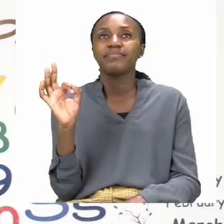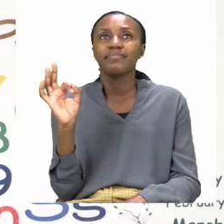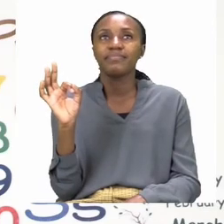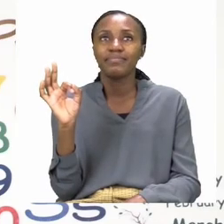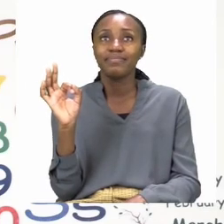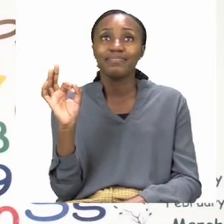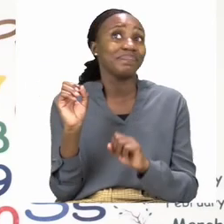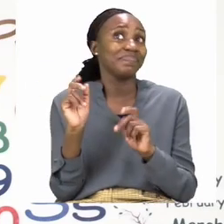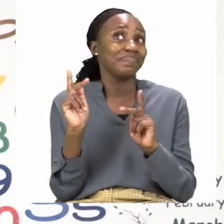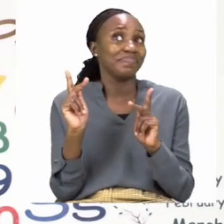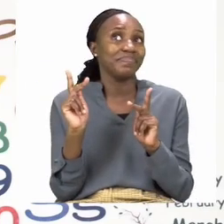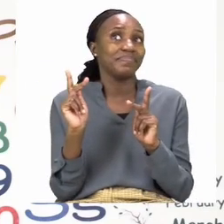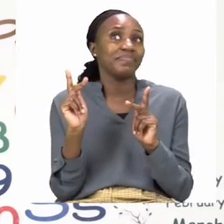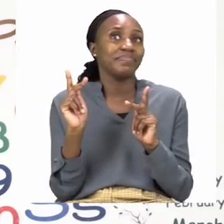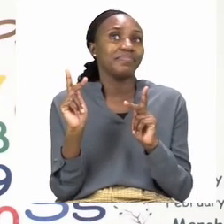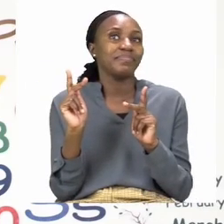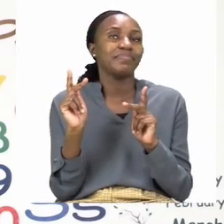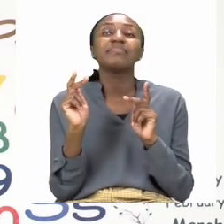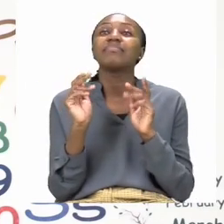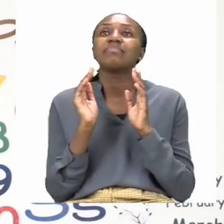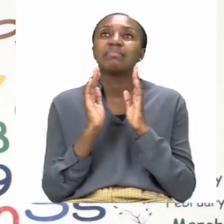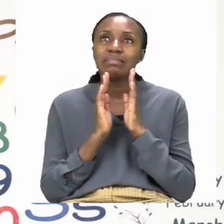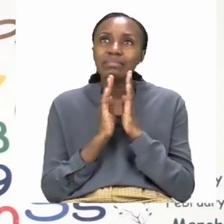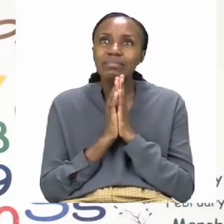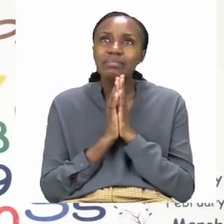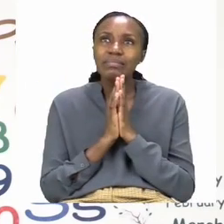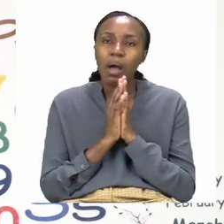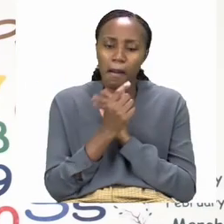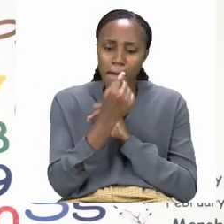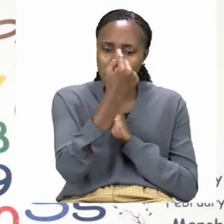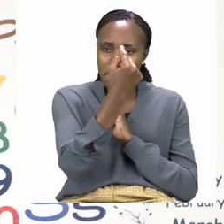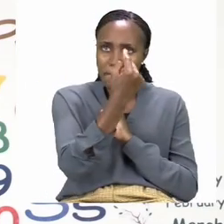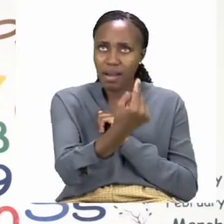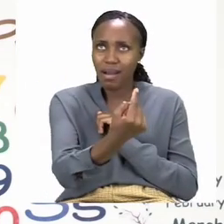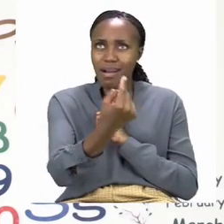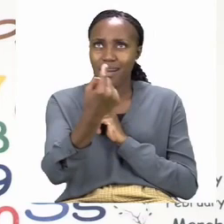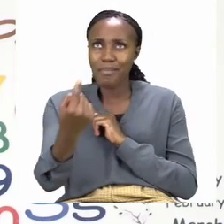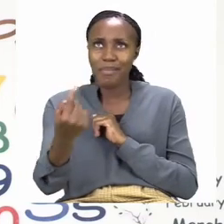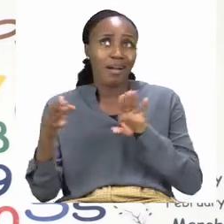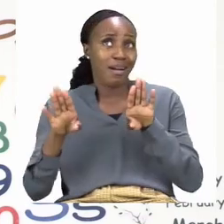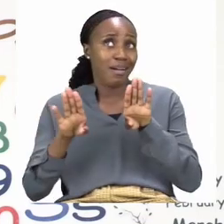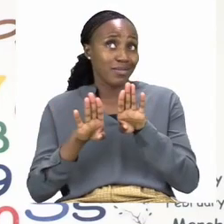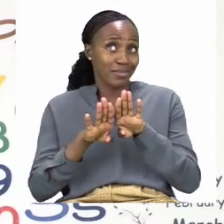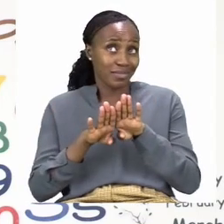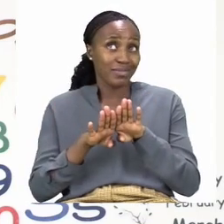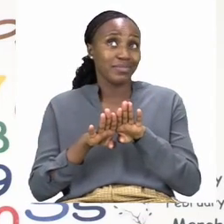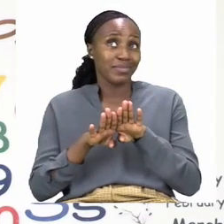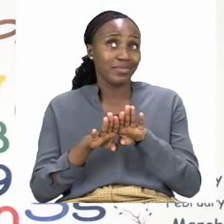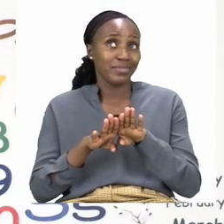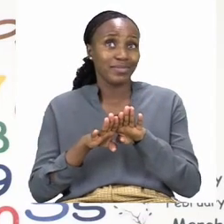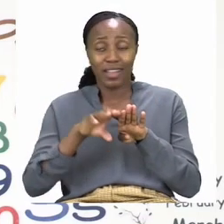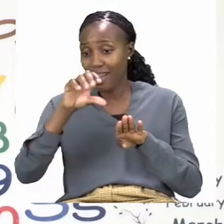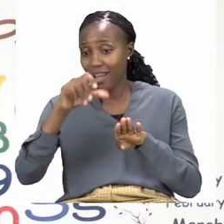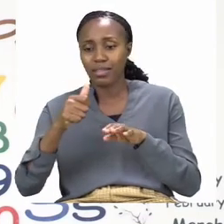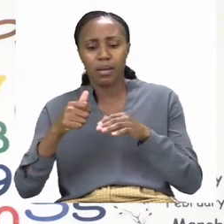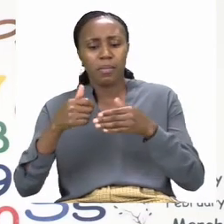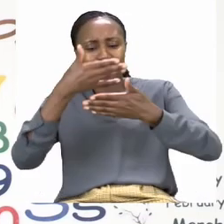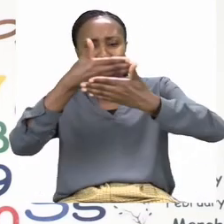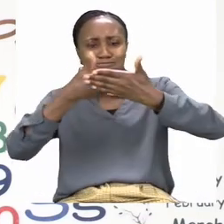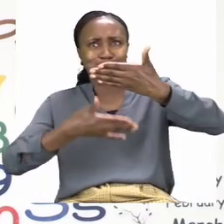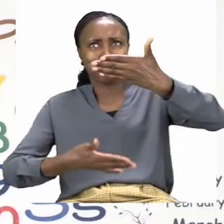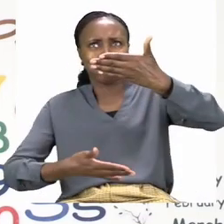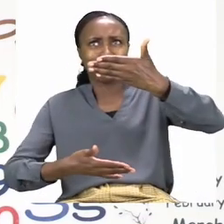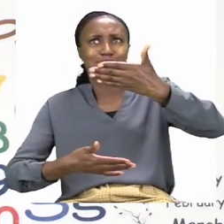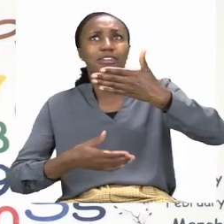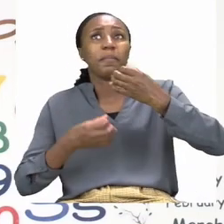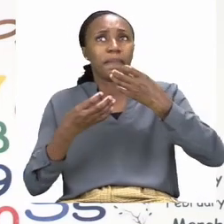All right. Now everyone, you can go ahead and do this with all the other sums there on your page. Now